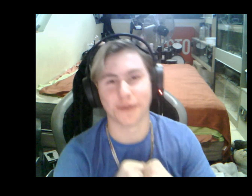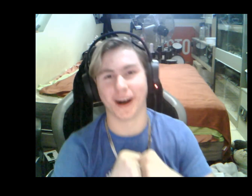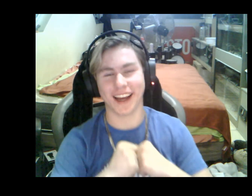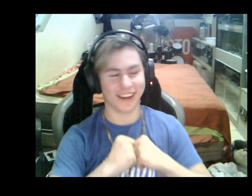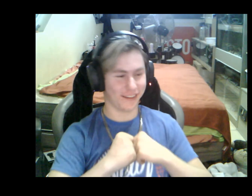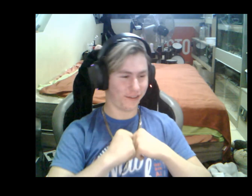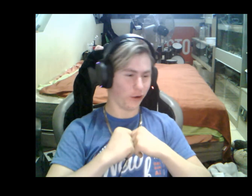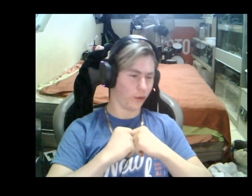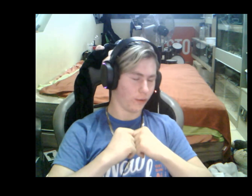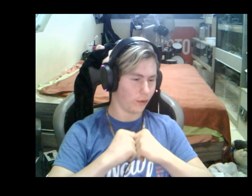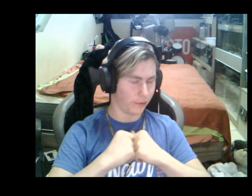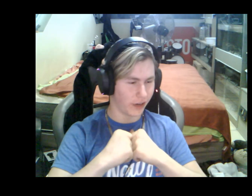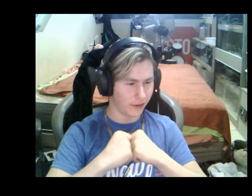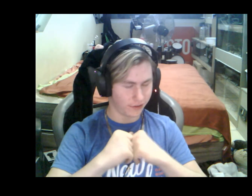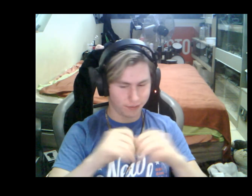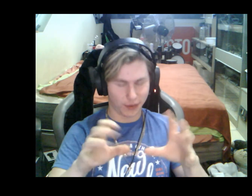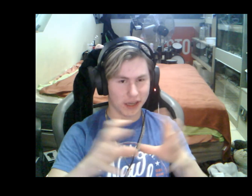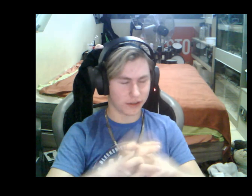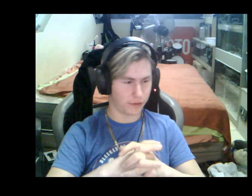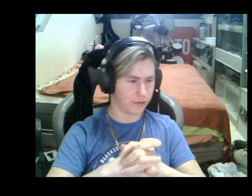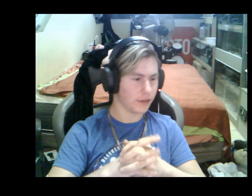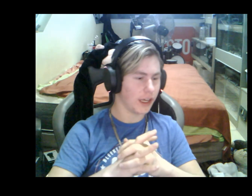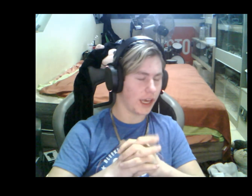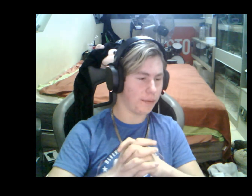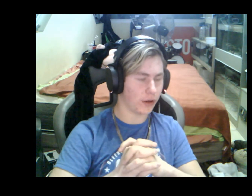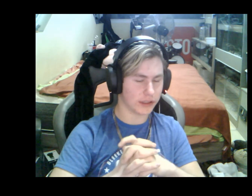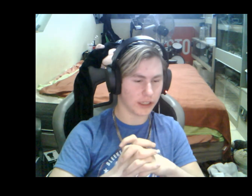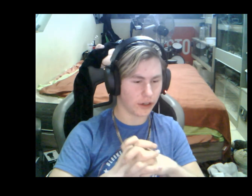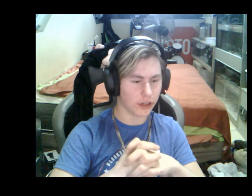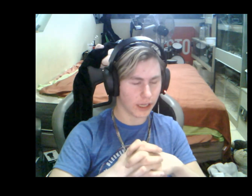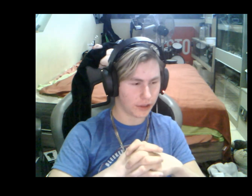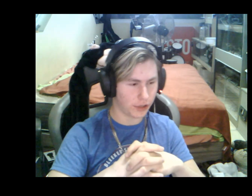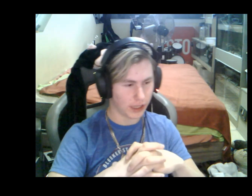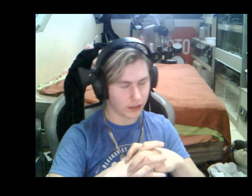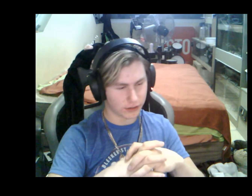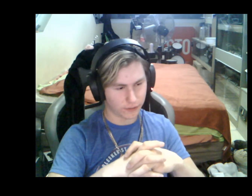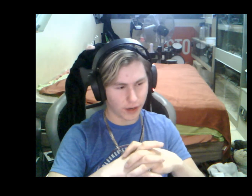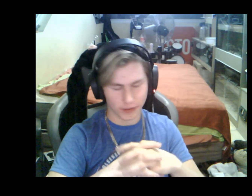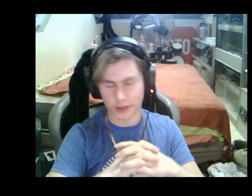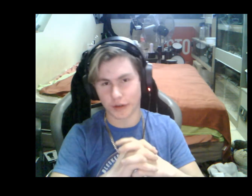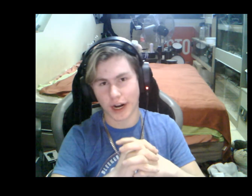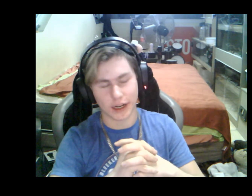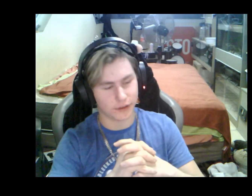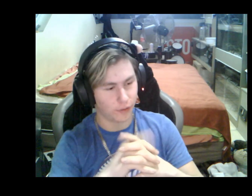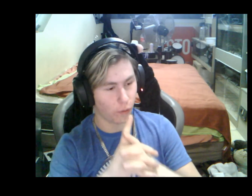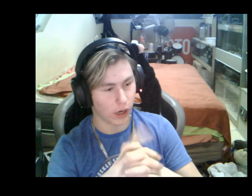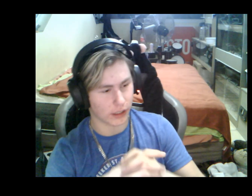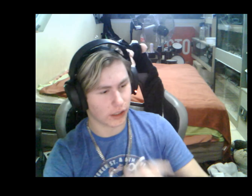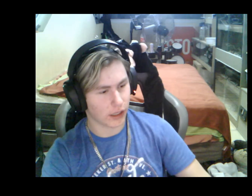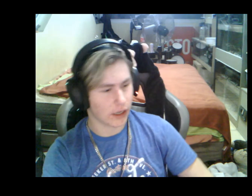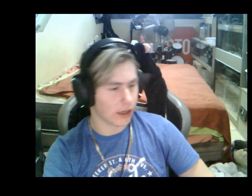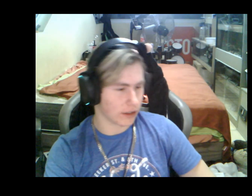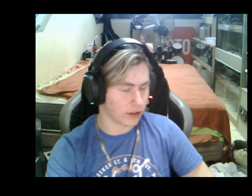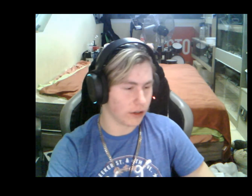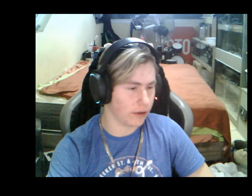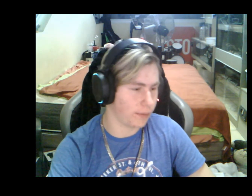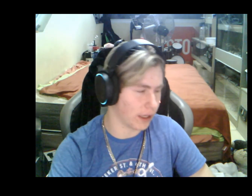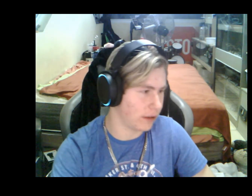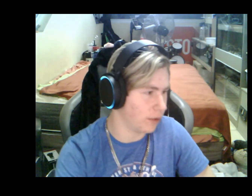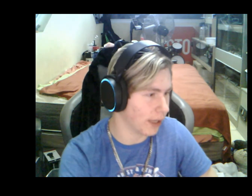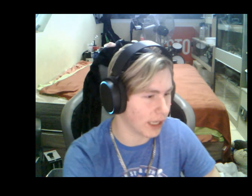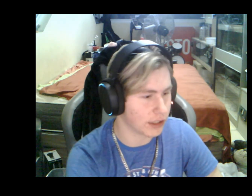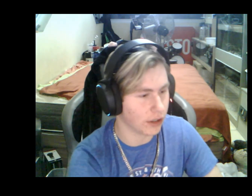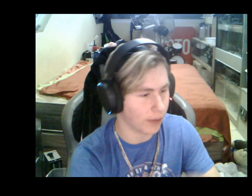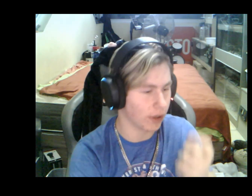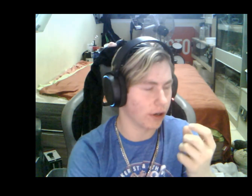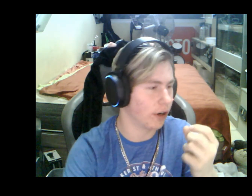like to buy 4 or 5 pairs of AirPods that go at like 3,500 Rand for one. So by